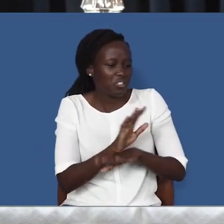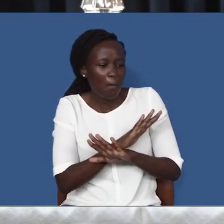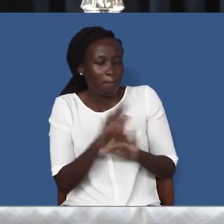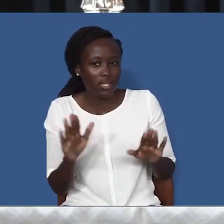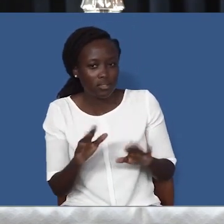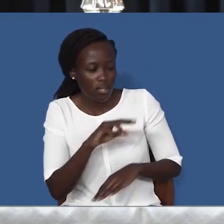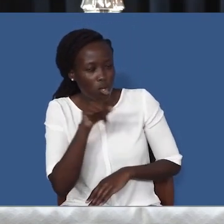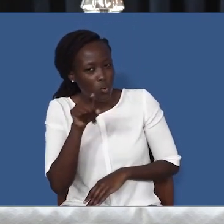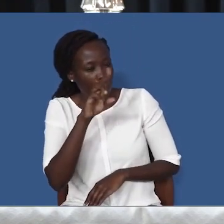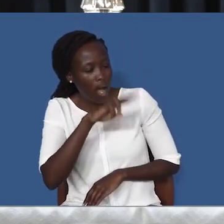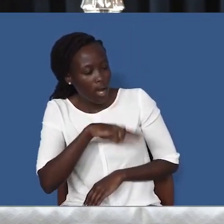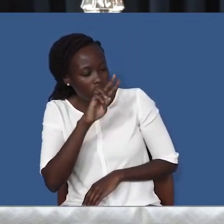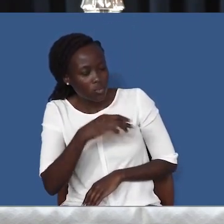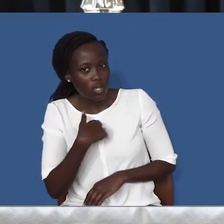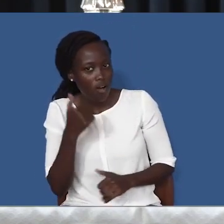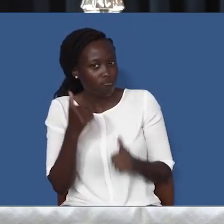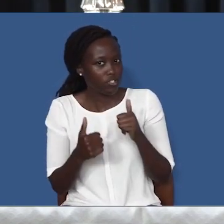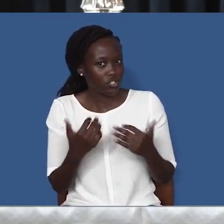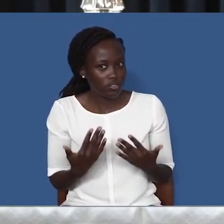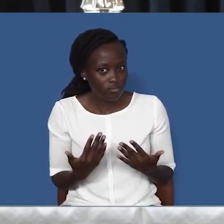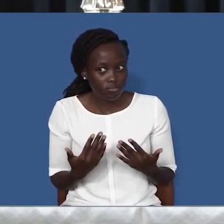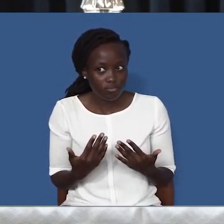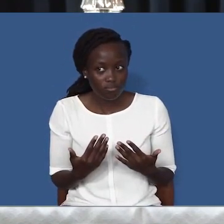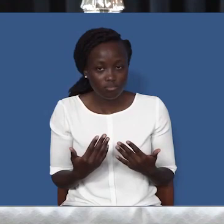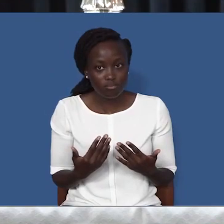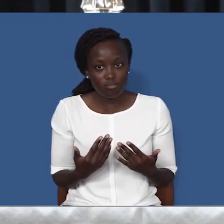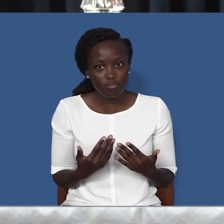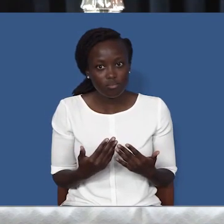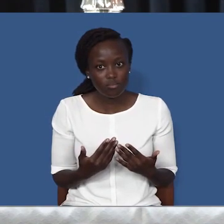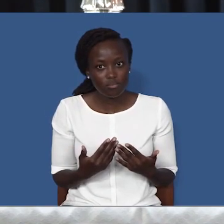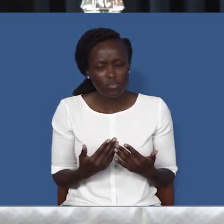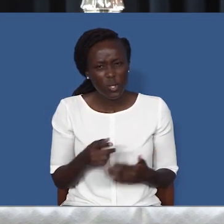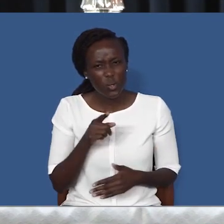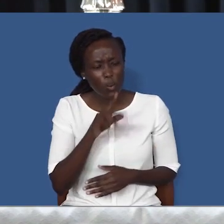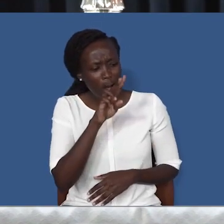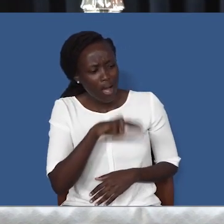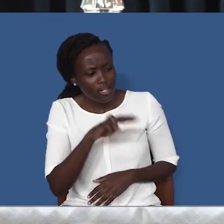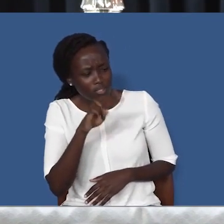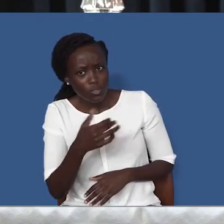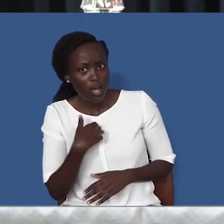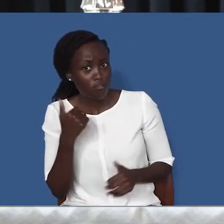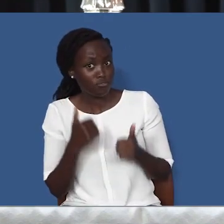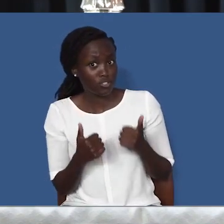of attitude do you have for the church and for yourself and in obedience to God?